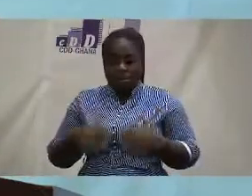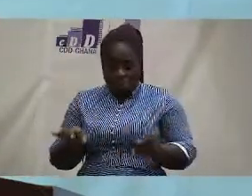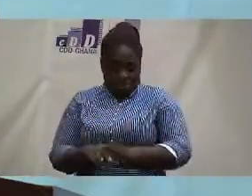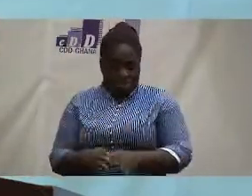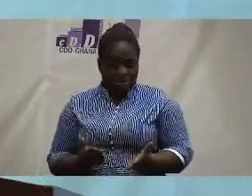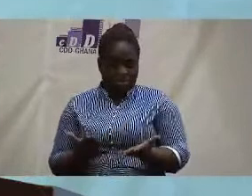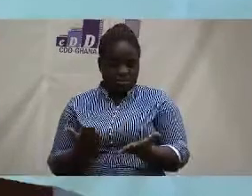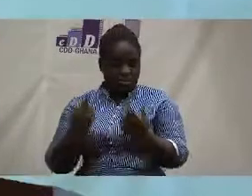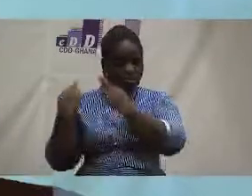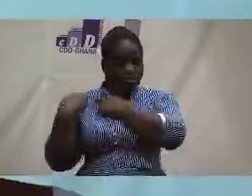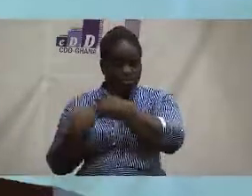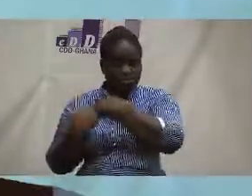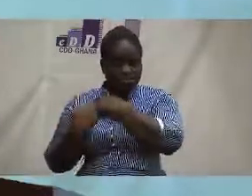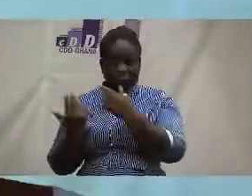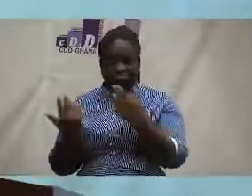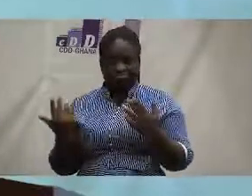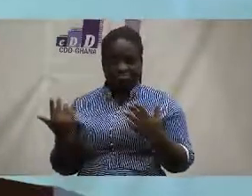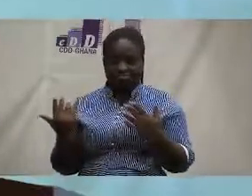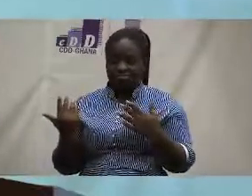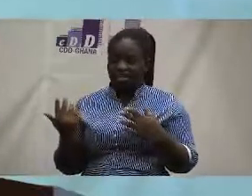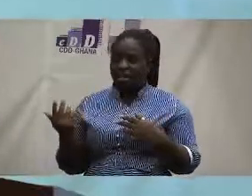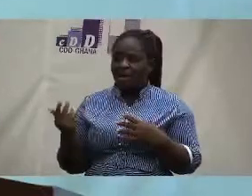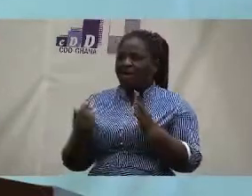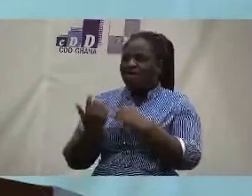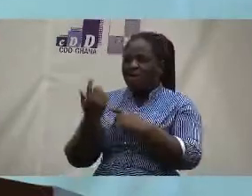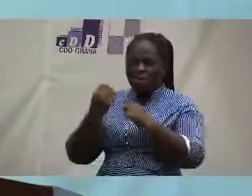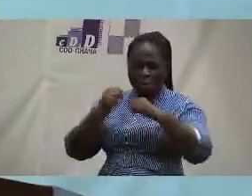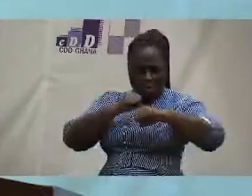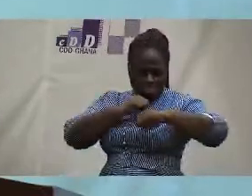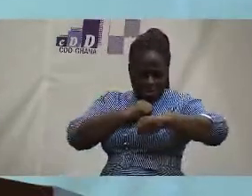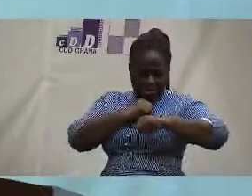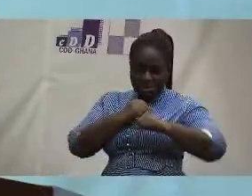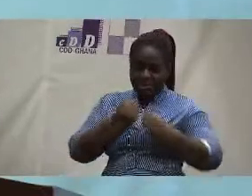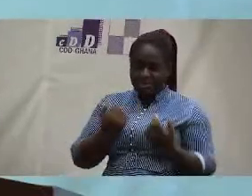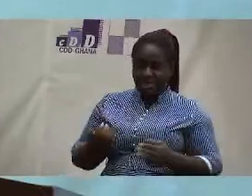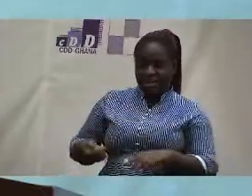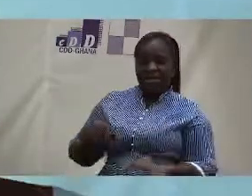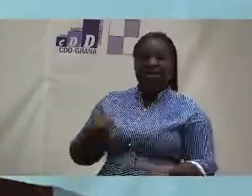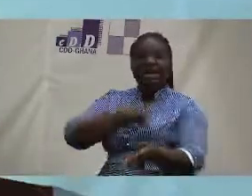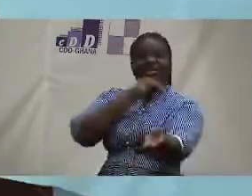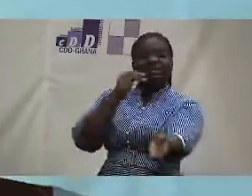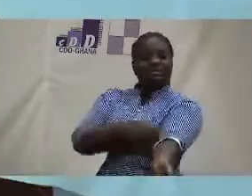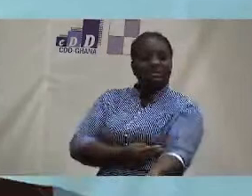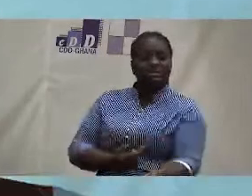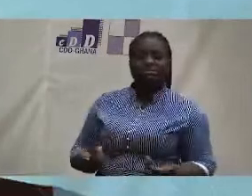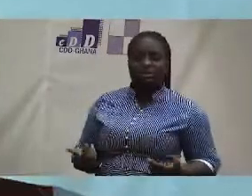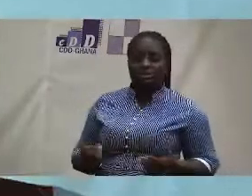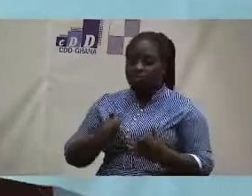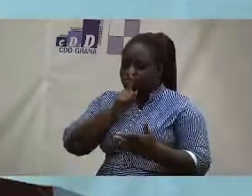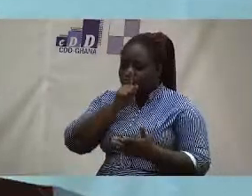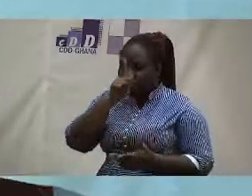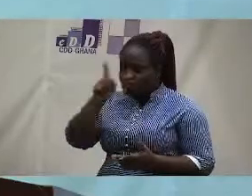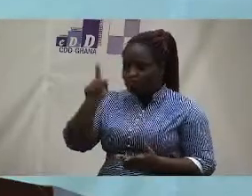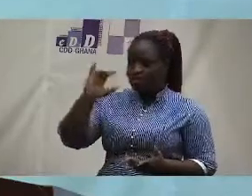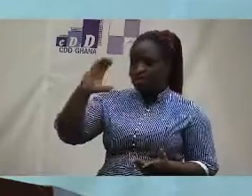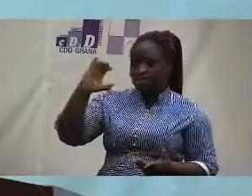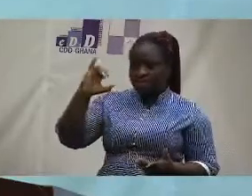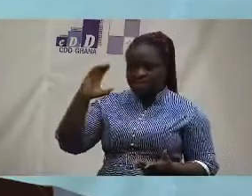this, in terms of legal framework for protecting and nurturing the emergence of a true civic